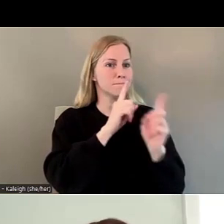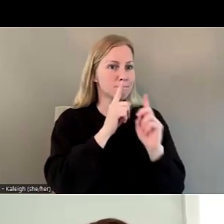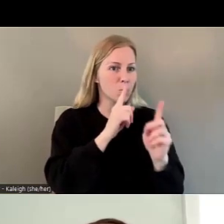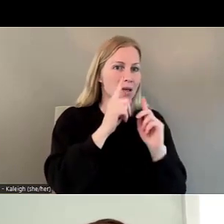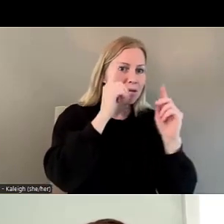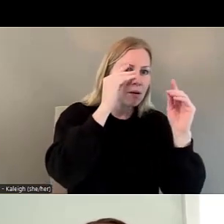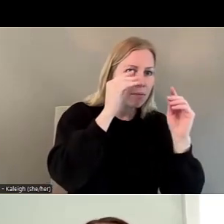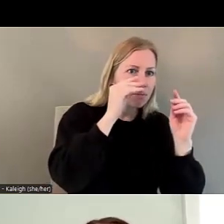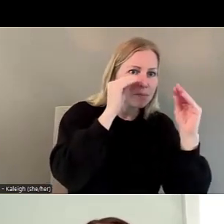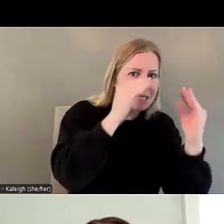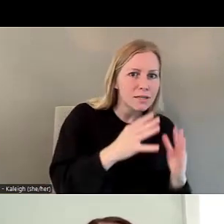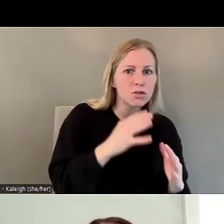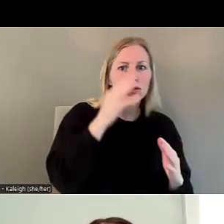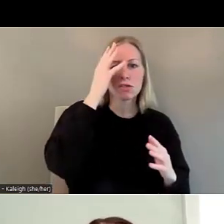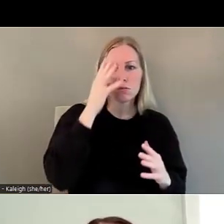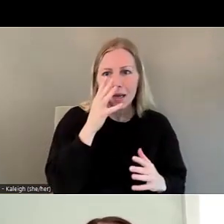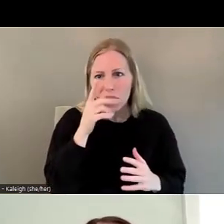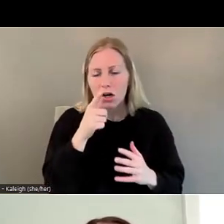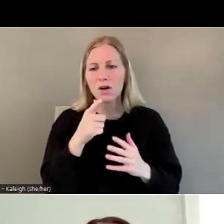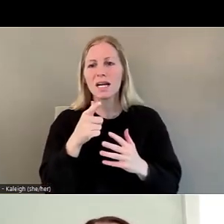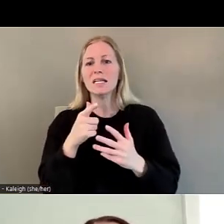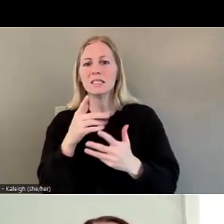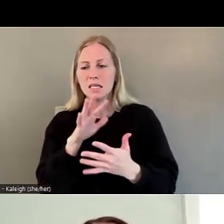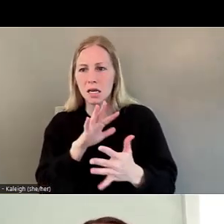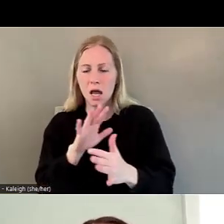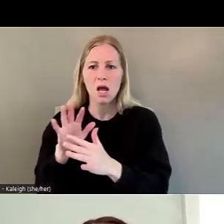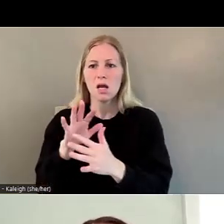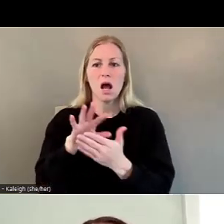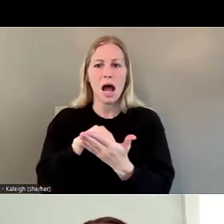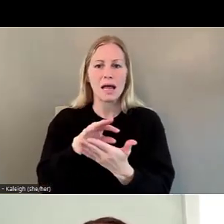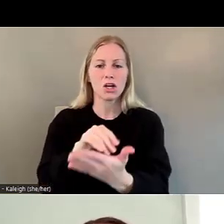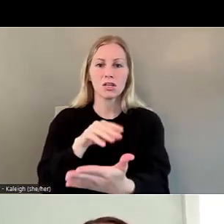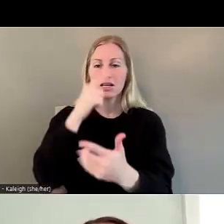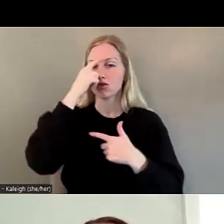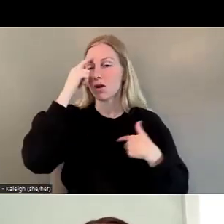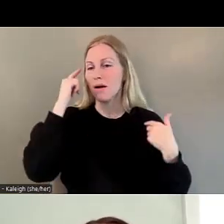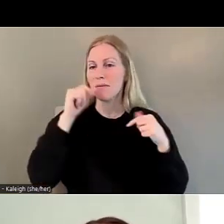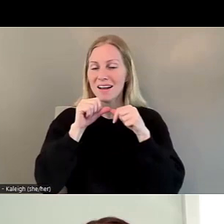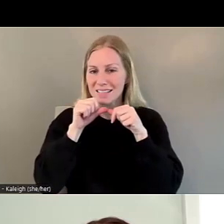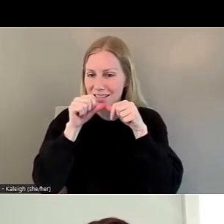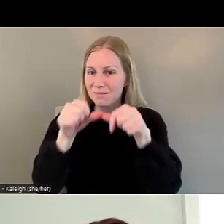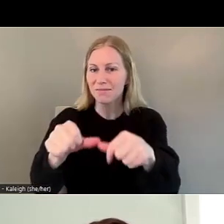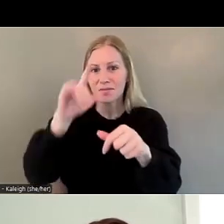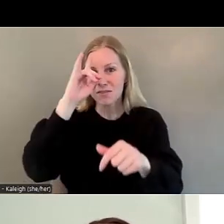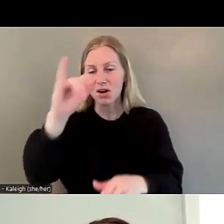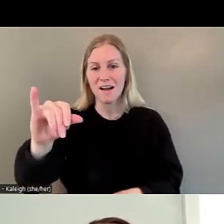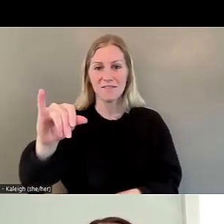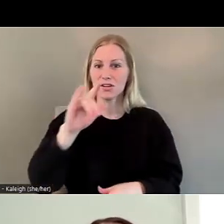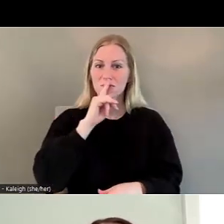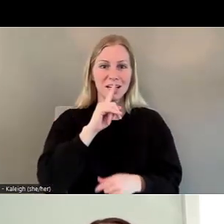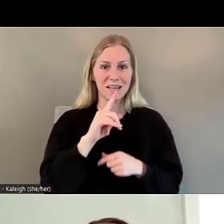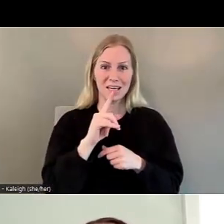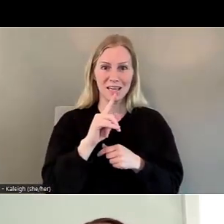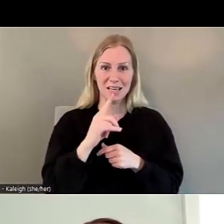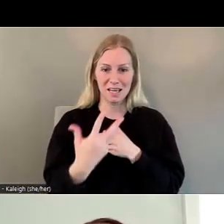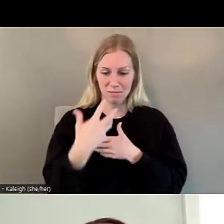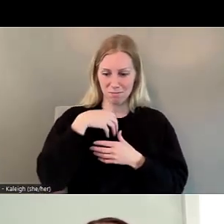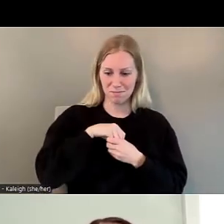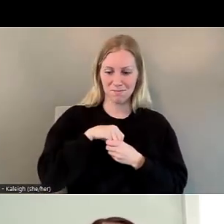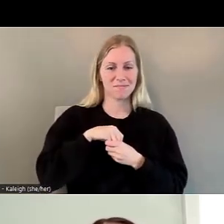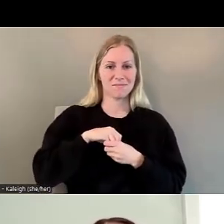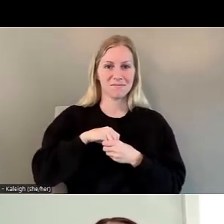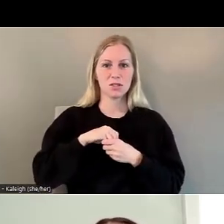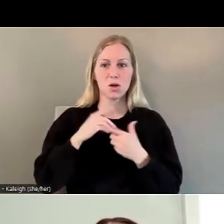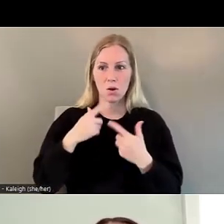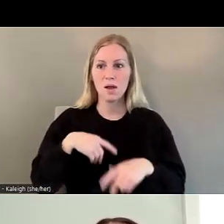our experiences with Cole, I would learn that trauma is everlasting and that trauma becomes a part of you. Trauma changes your brain